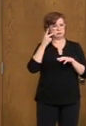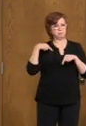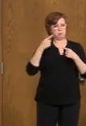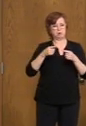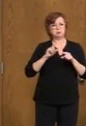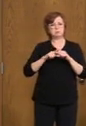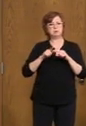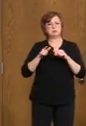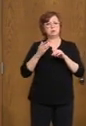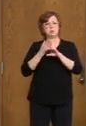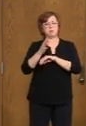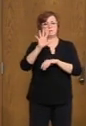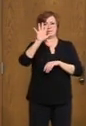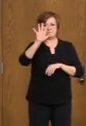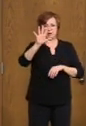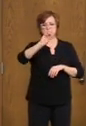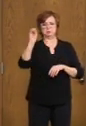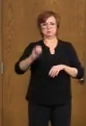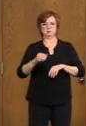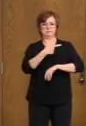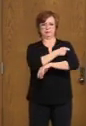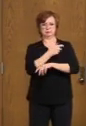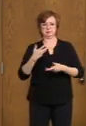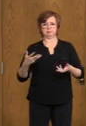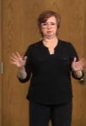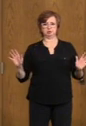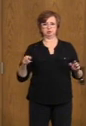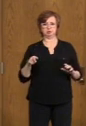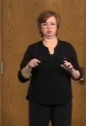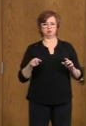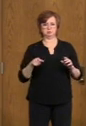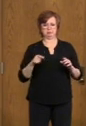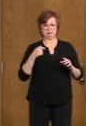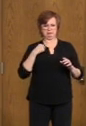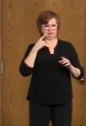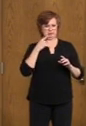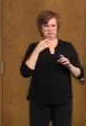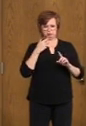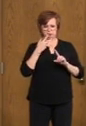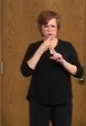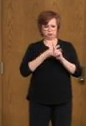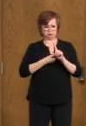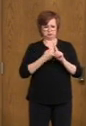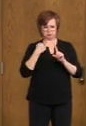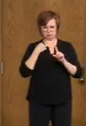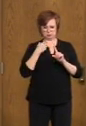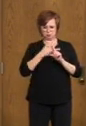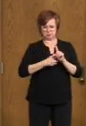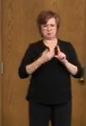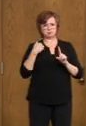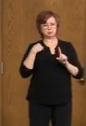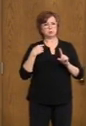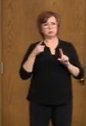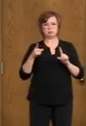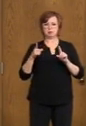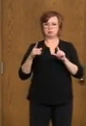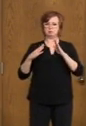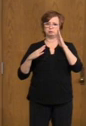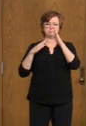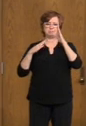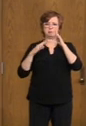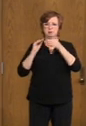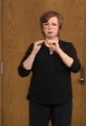of 5% of its population that had been vaccinated. In fact, I think it's a few months ago we were talking about North Dakota having the highest per